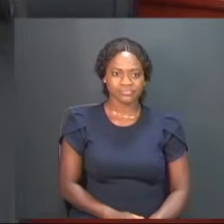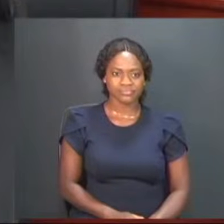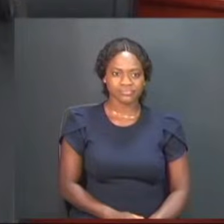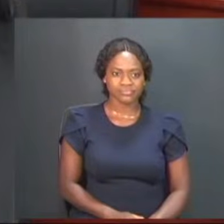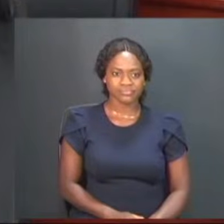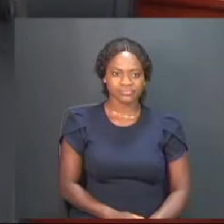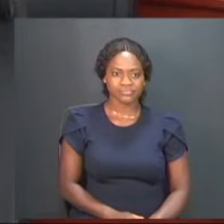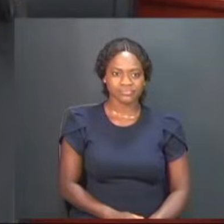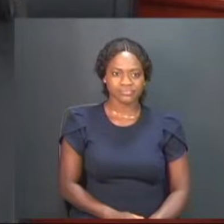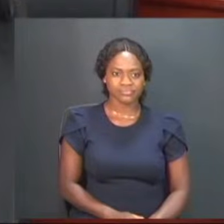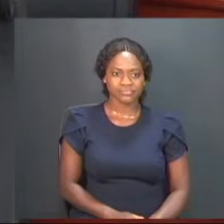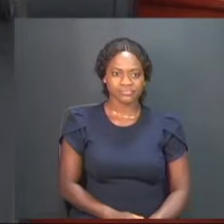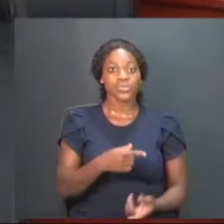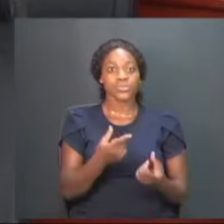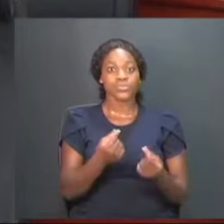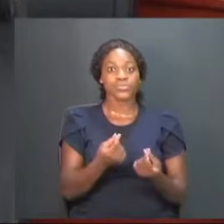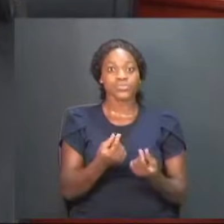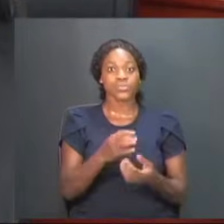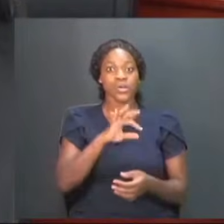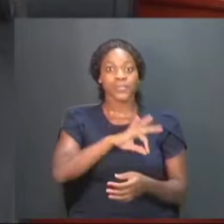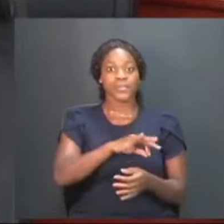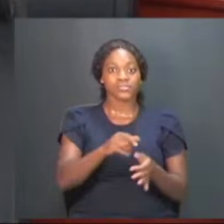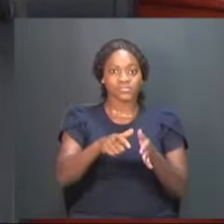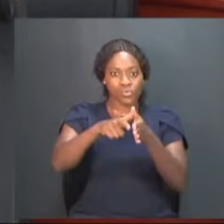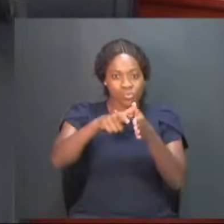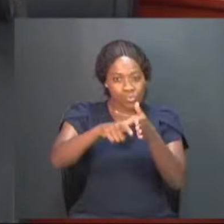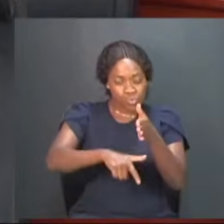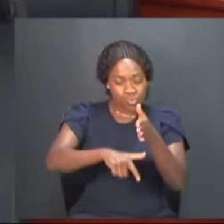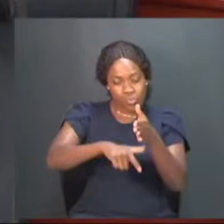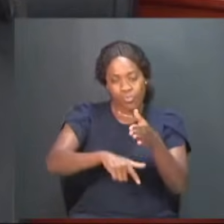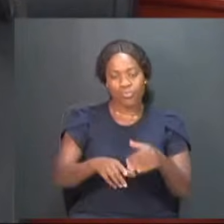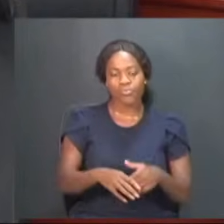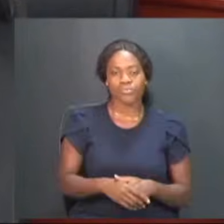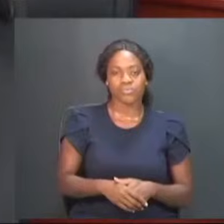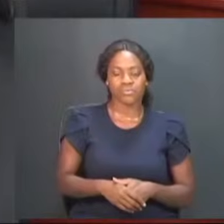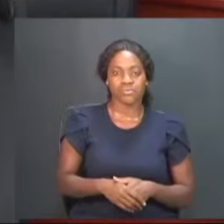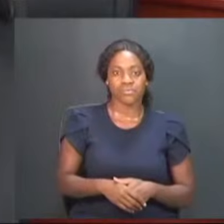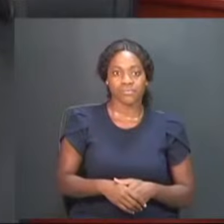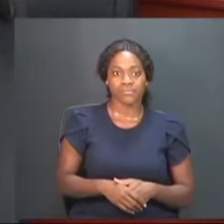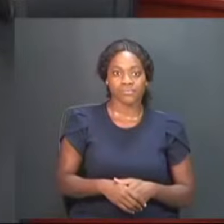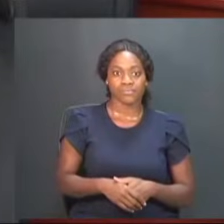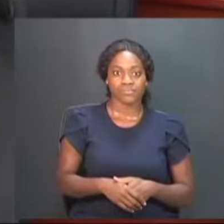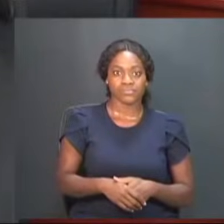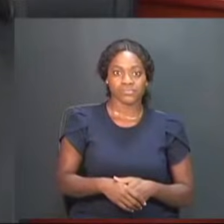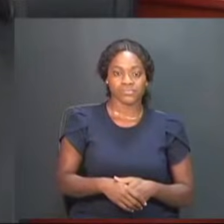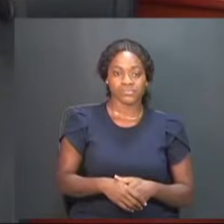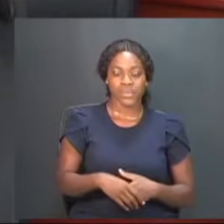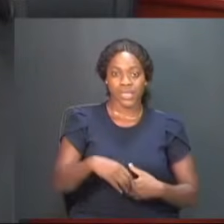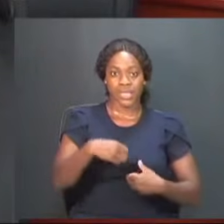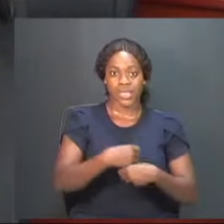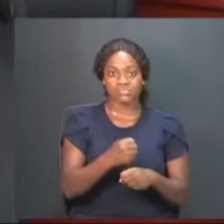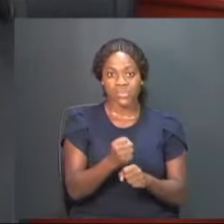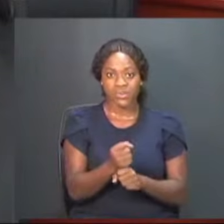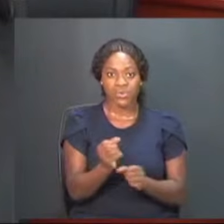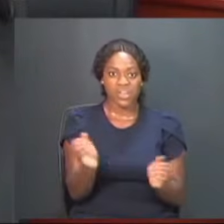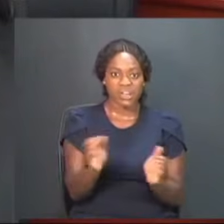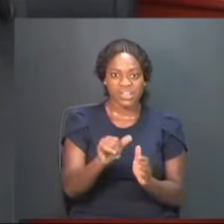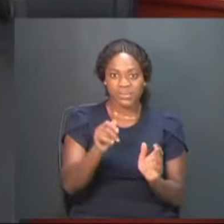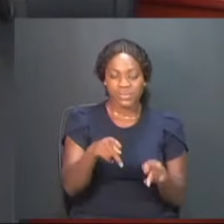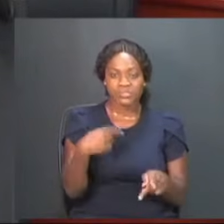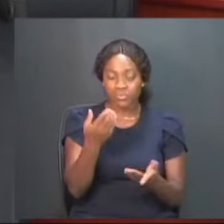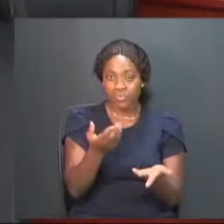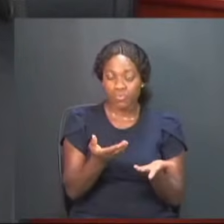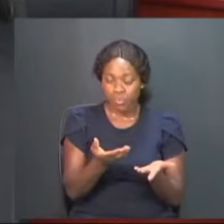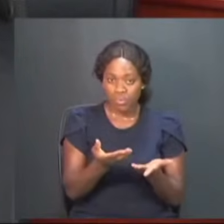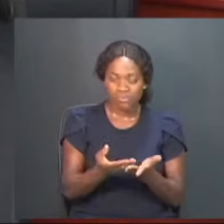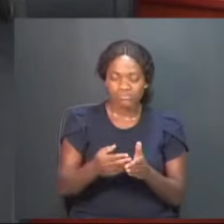to lower the royalty rate in order to incentivize anybody who wanted to mine lithium